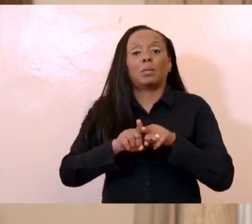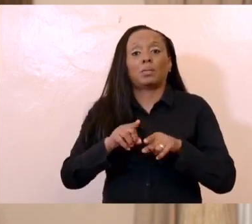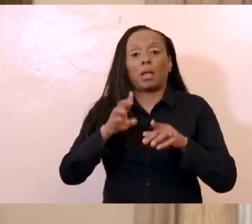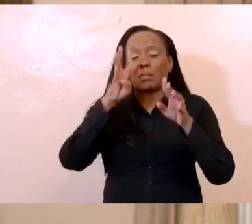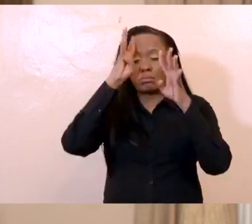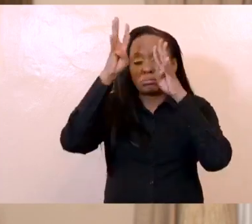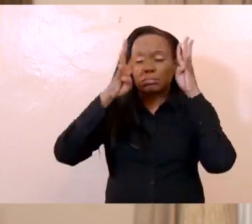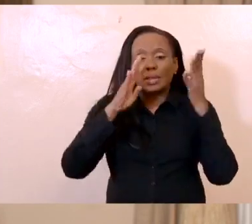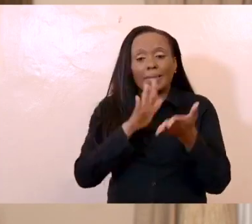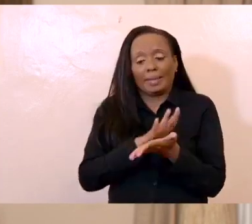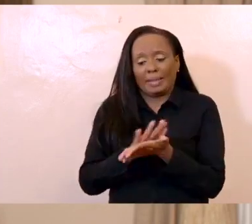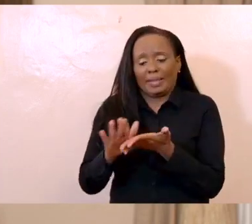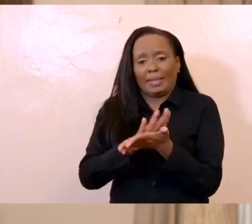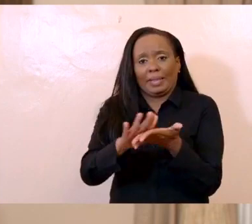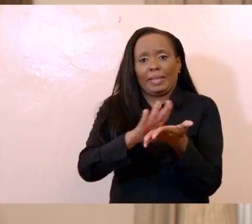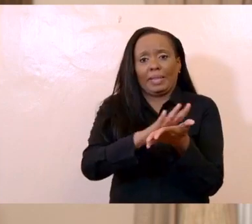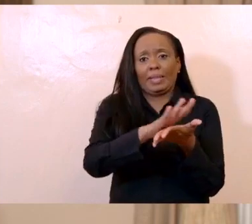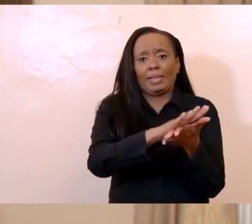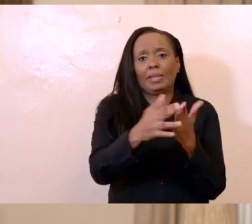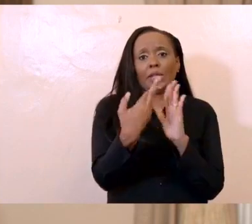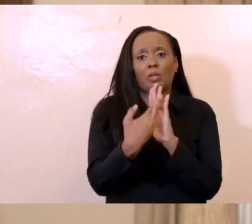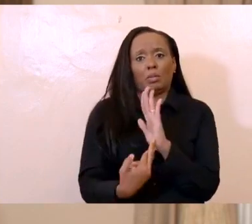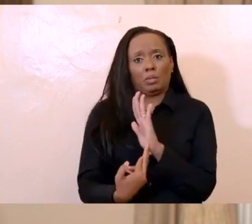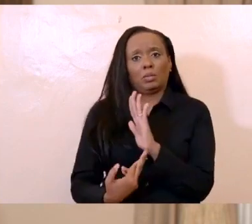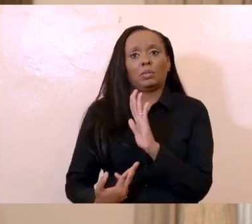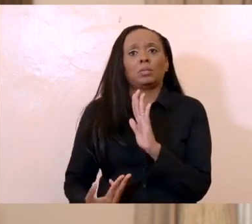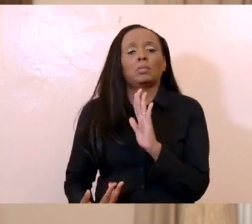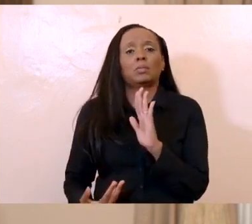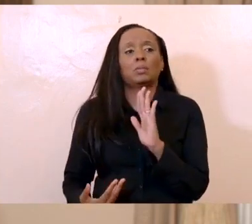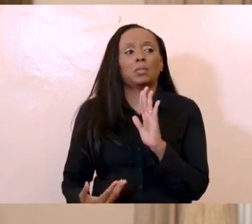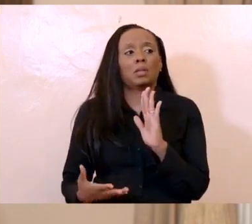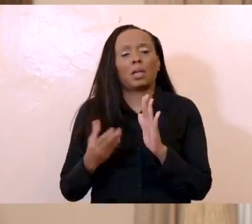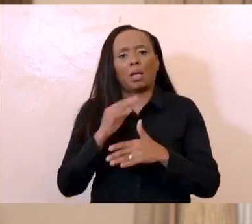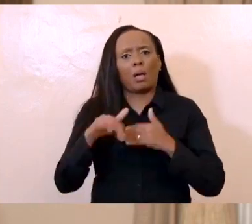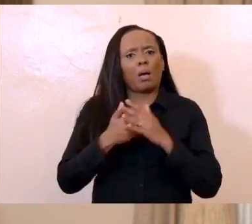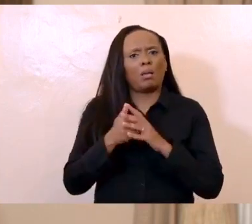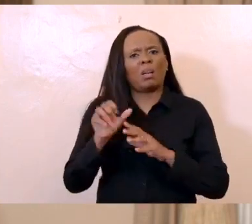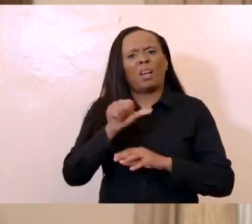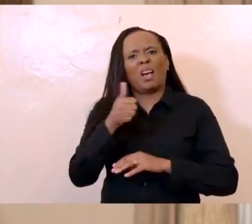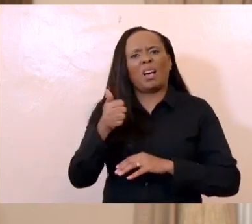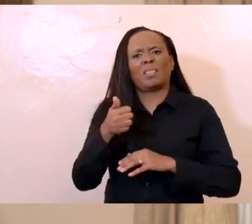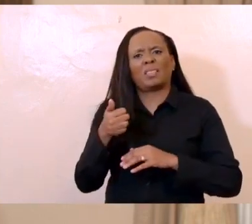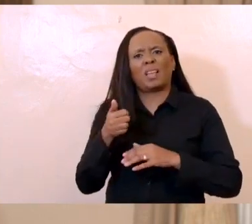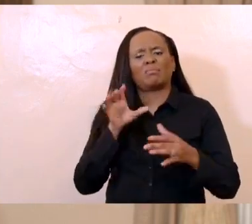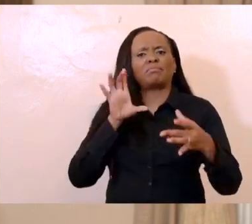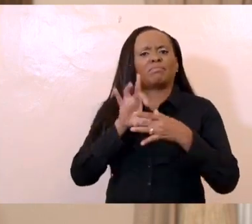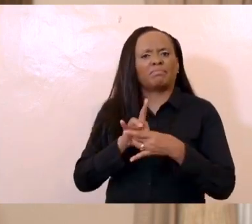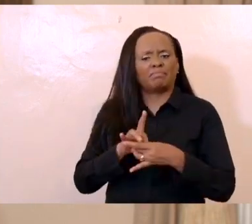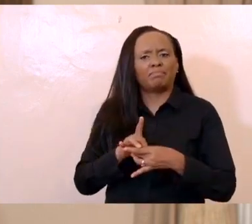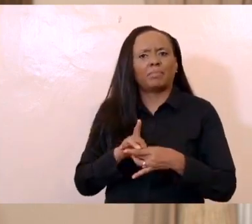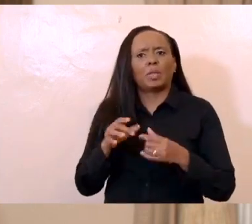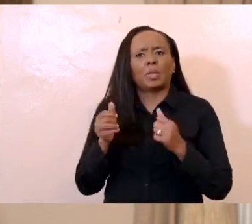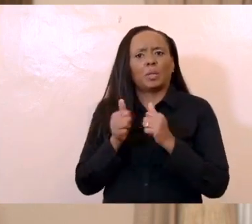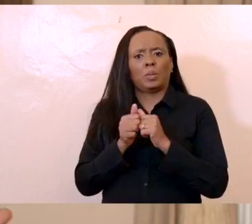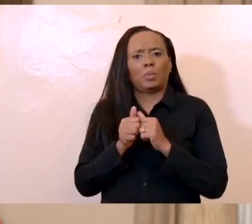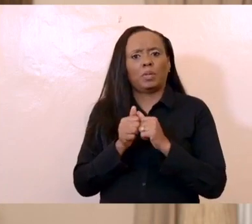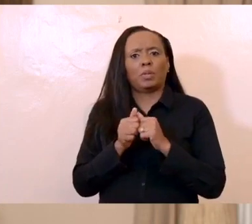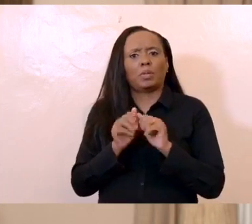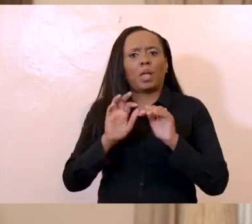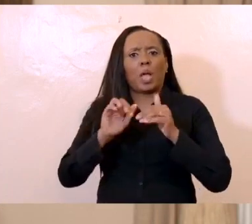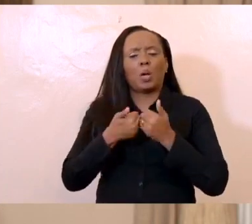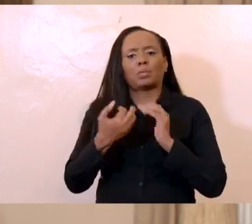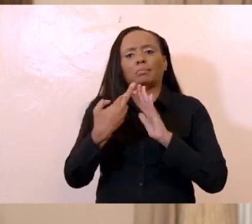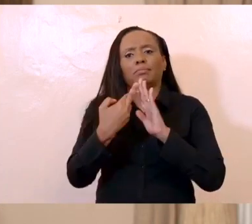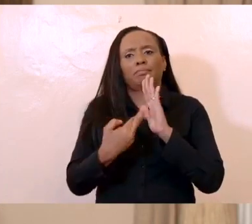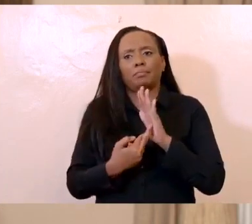other industries were covered under the emergency management protocols. We didn't think that there was a need to be specific for all of the